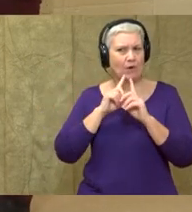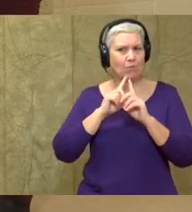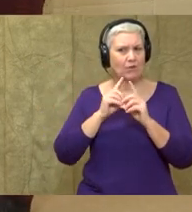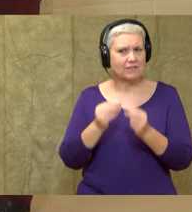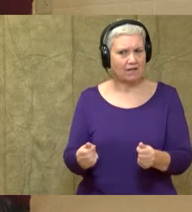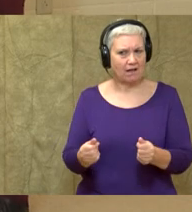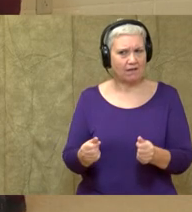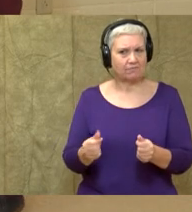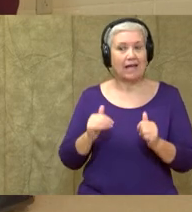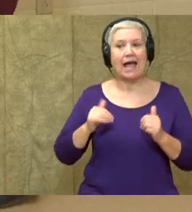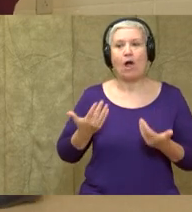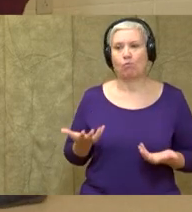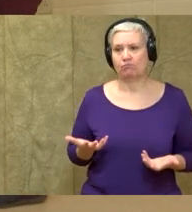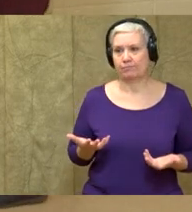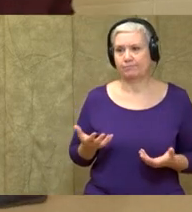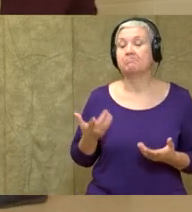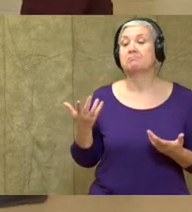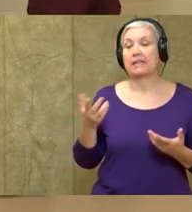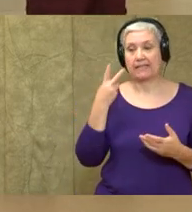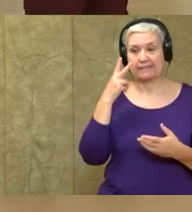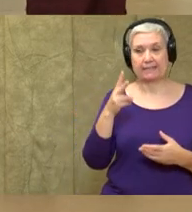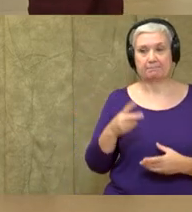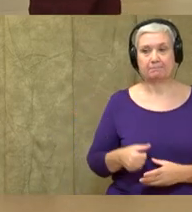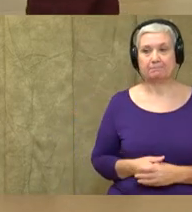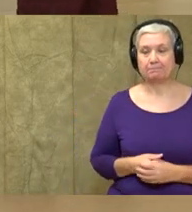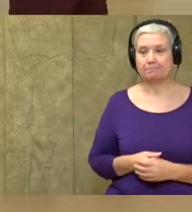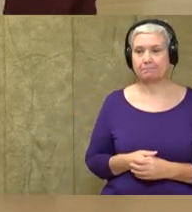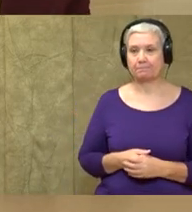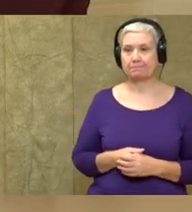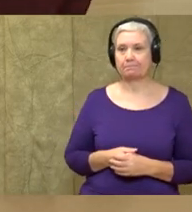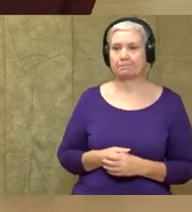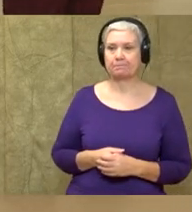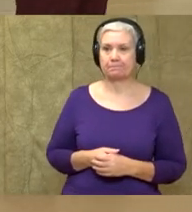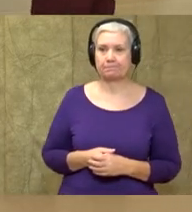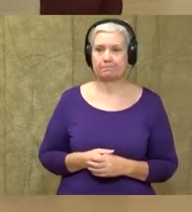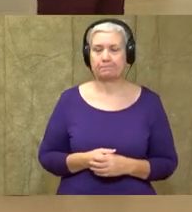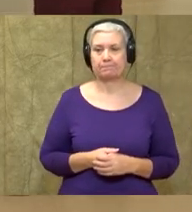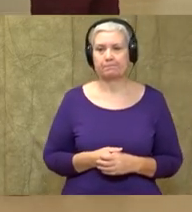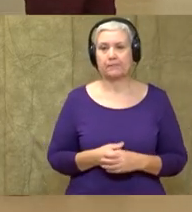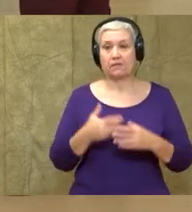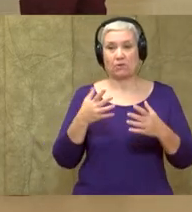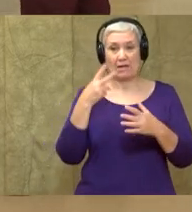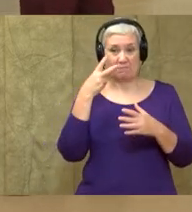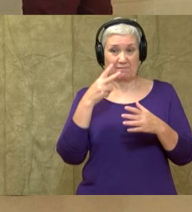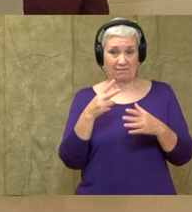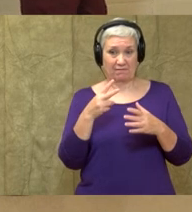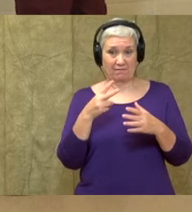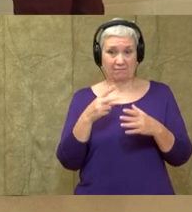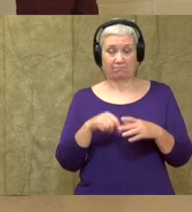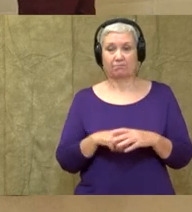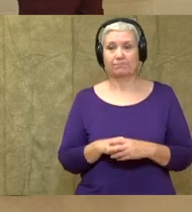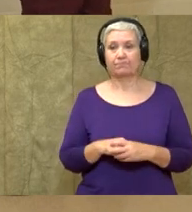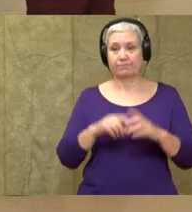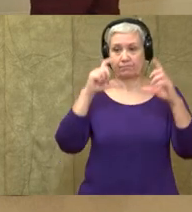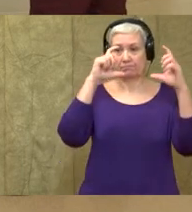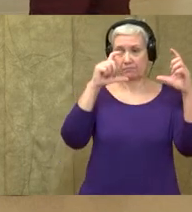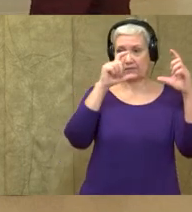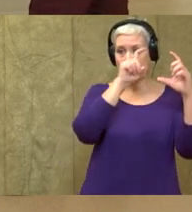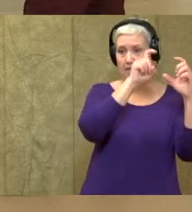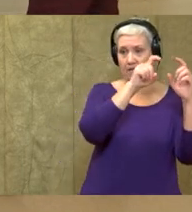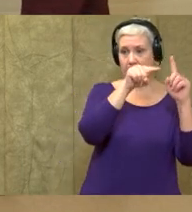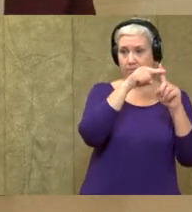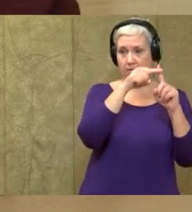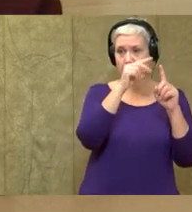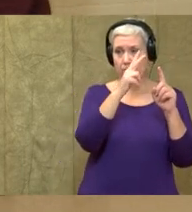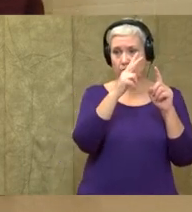affect our strategy? Let's find out. So if I'm looking at that quantity, x plus 3 times